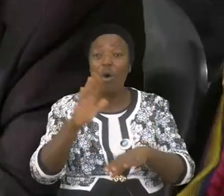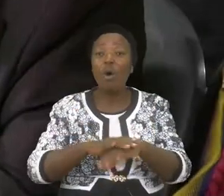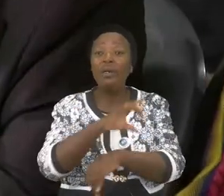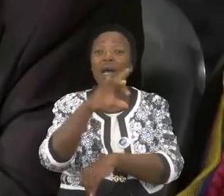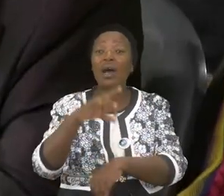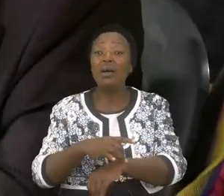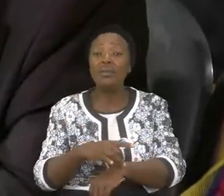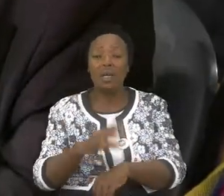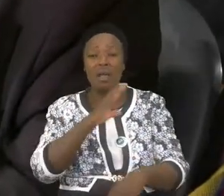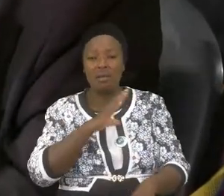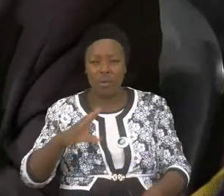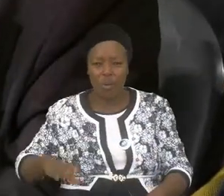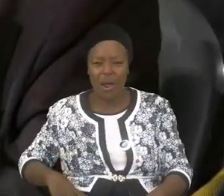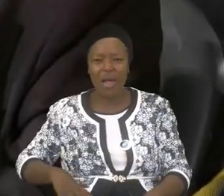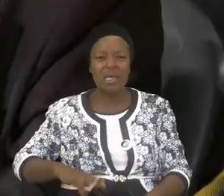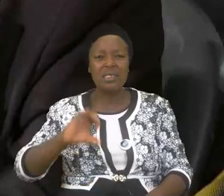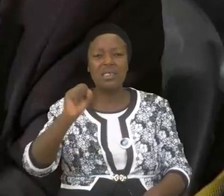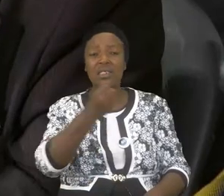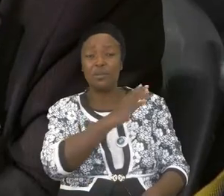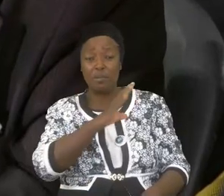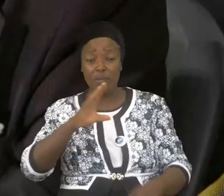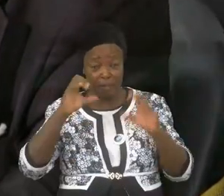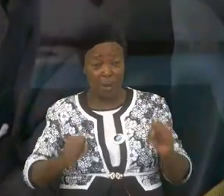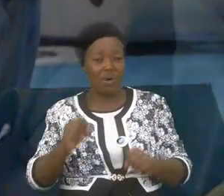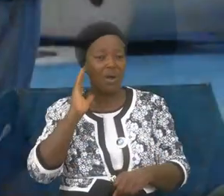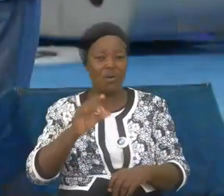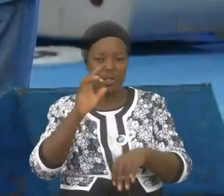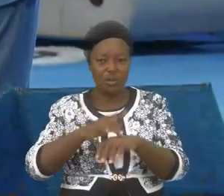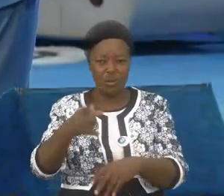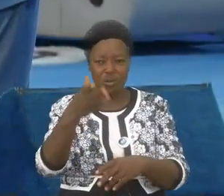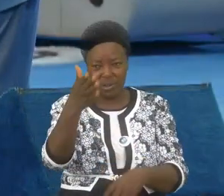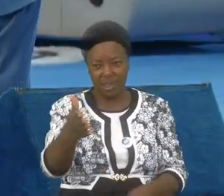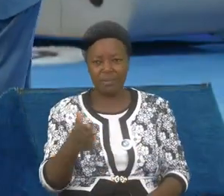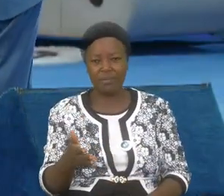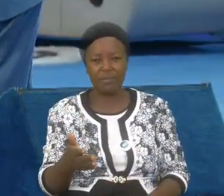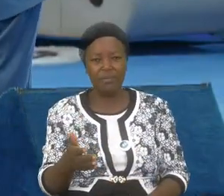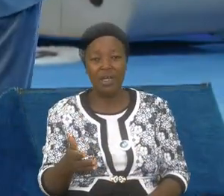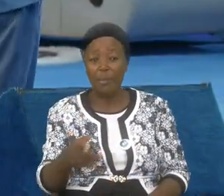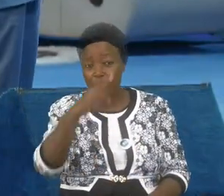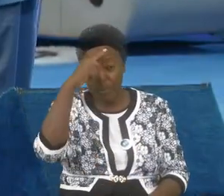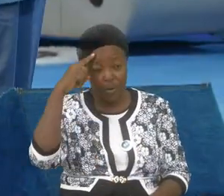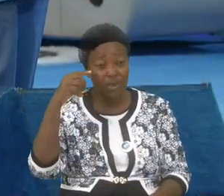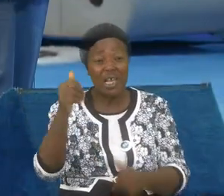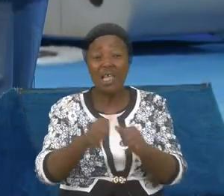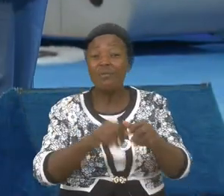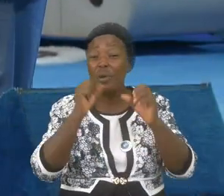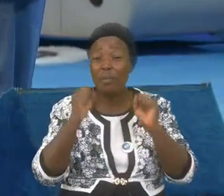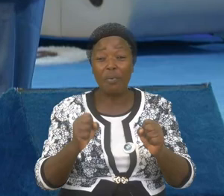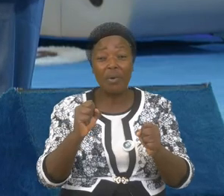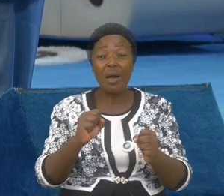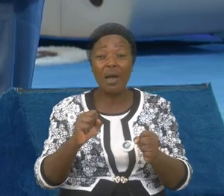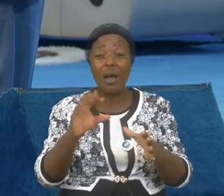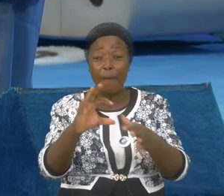there. Because every power belongs to him. In fact, it's going to take you out of where